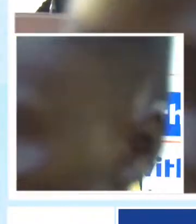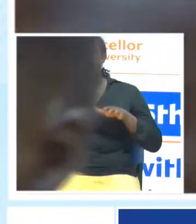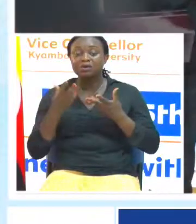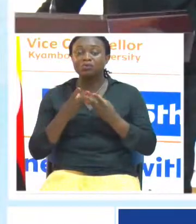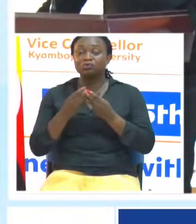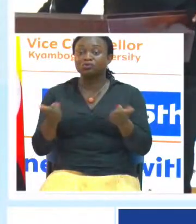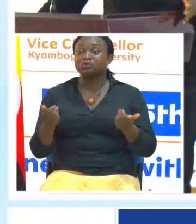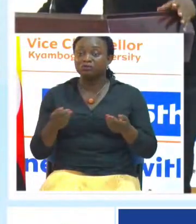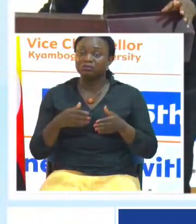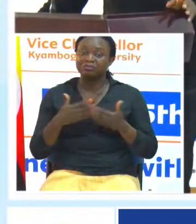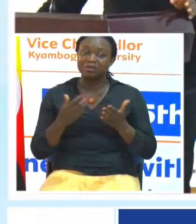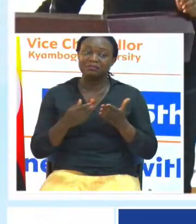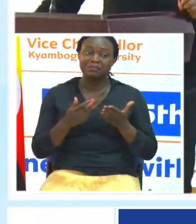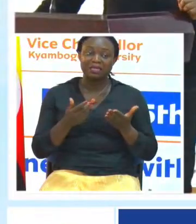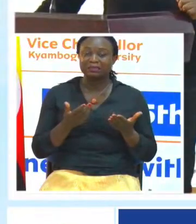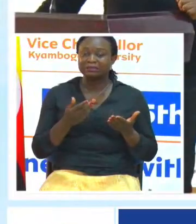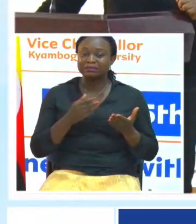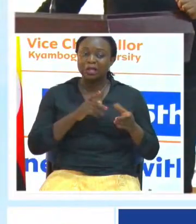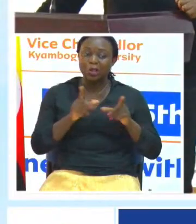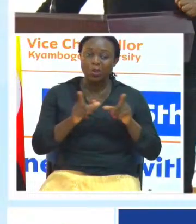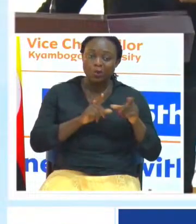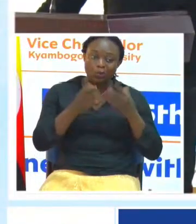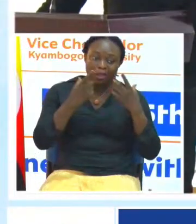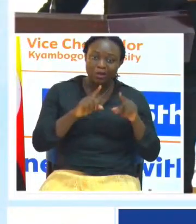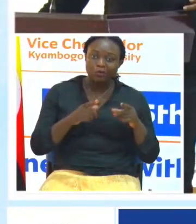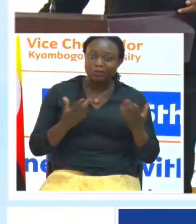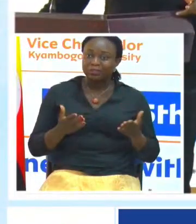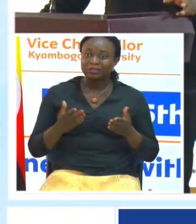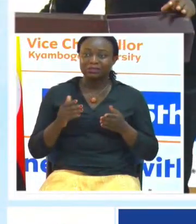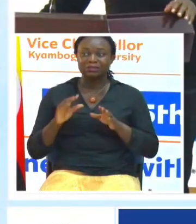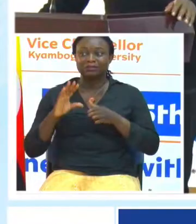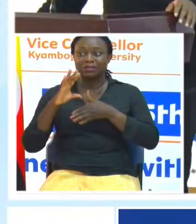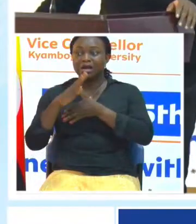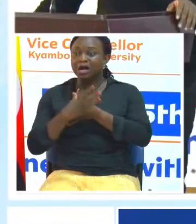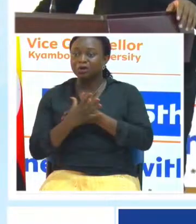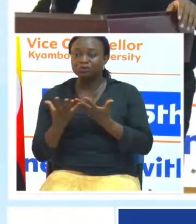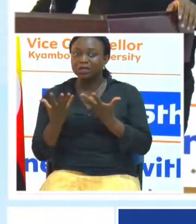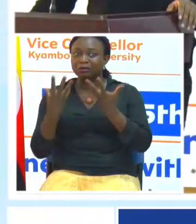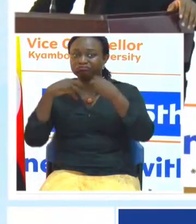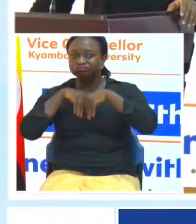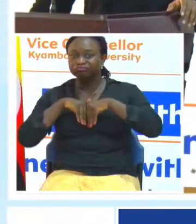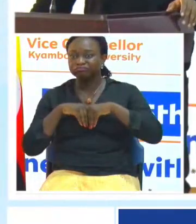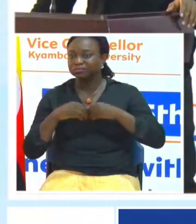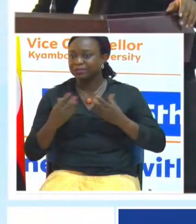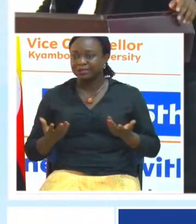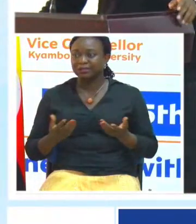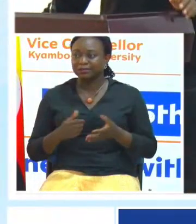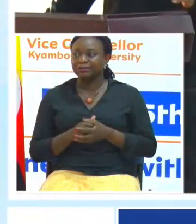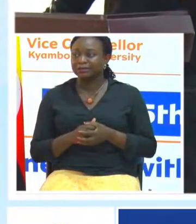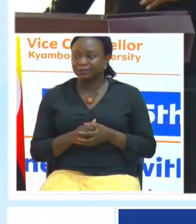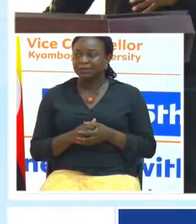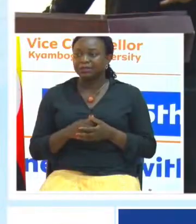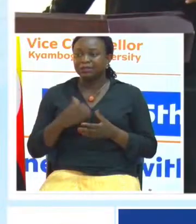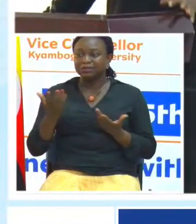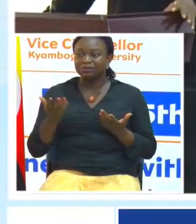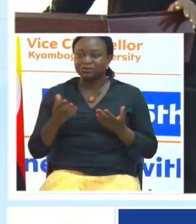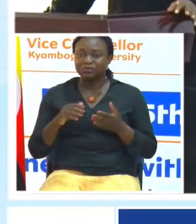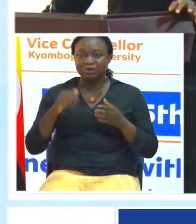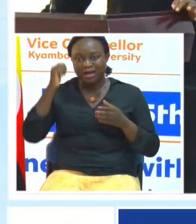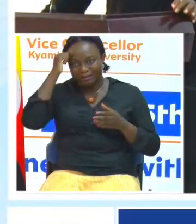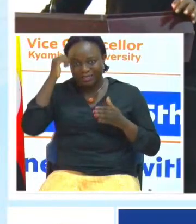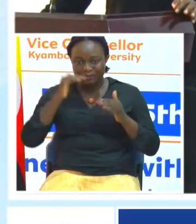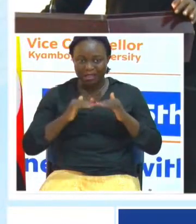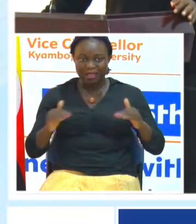Maybe the local language barrier and the cultural adaptation is, you can say, the academic differences, the